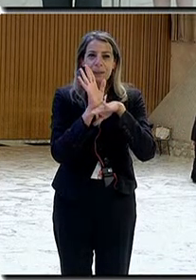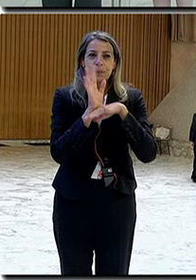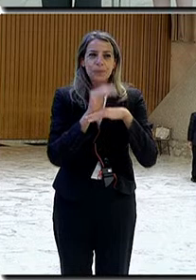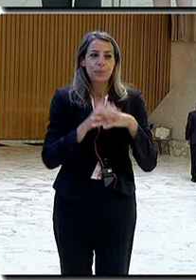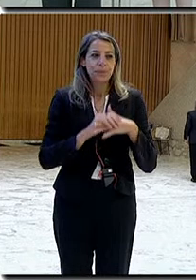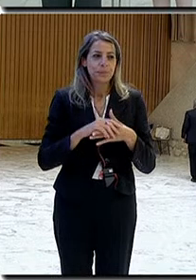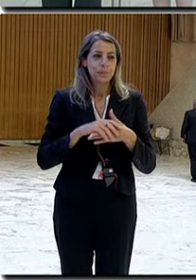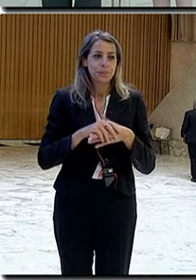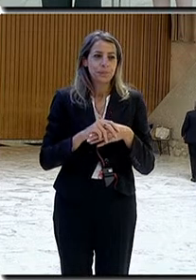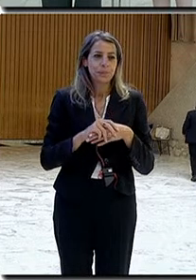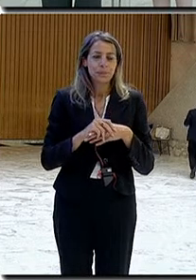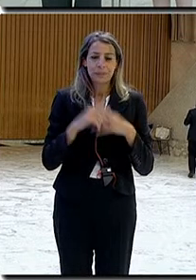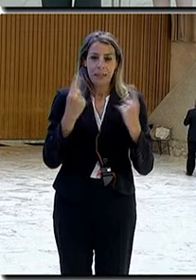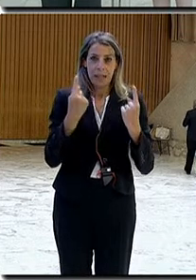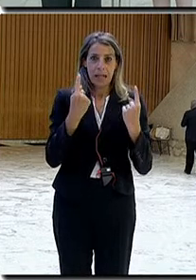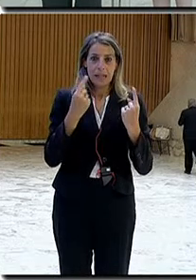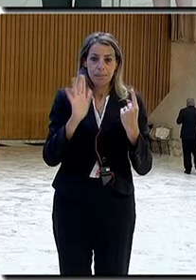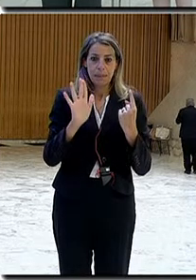Wait.